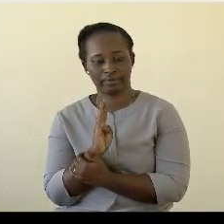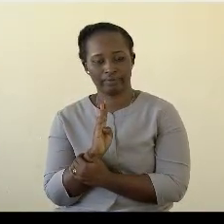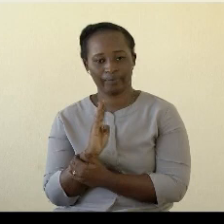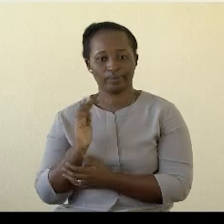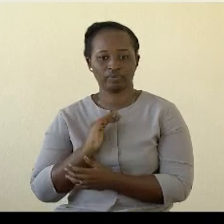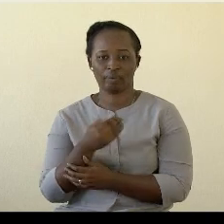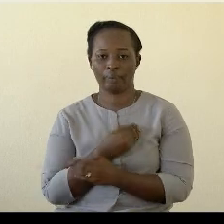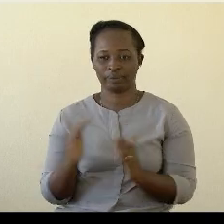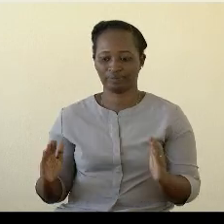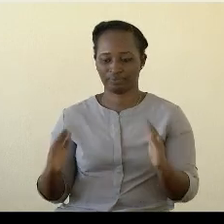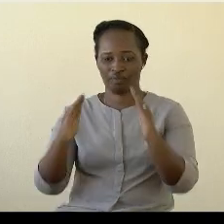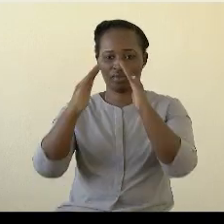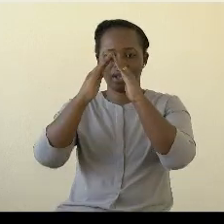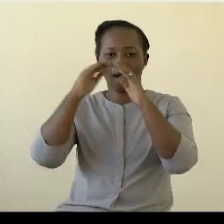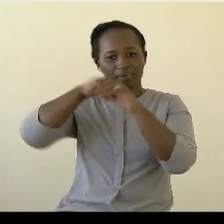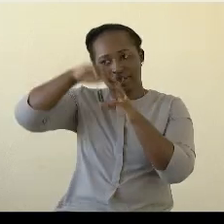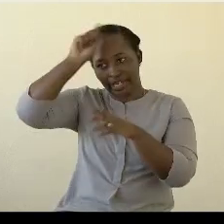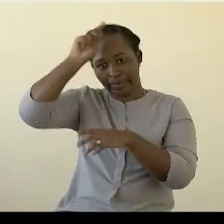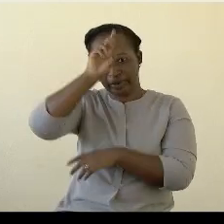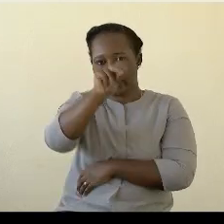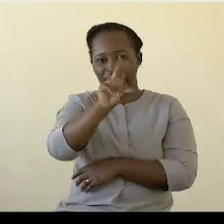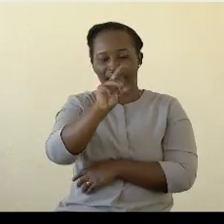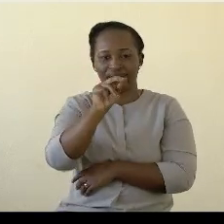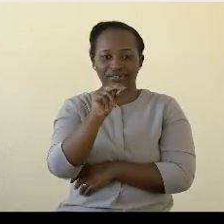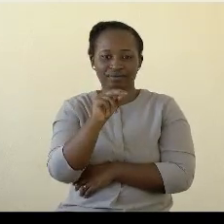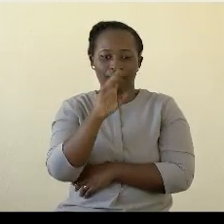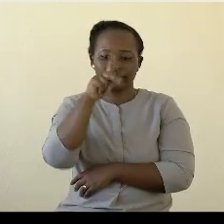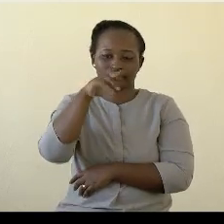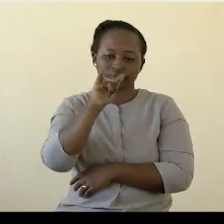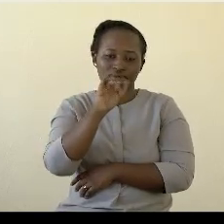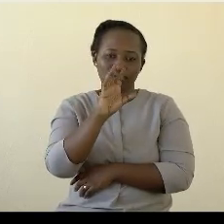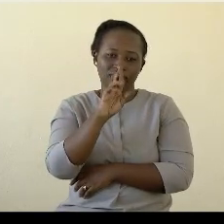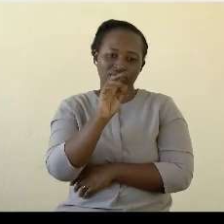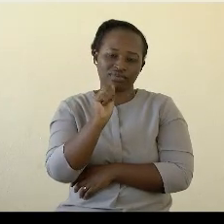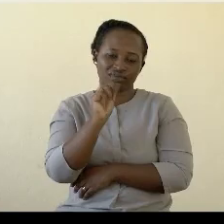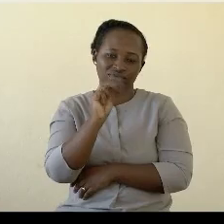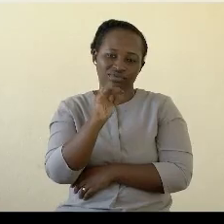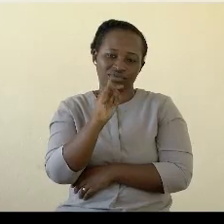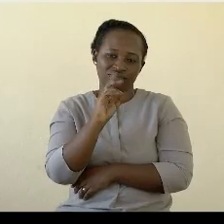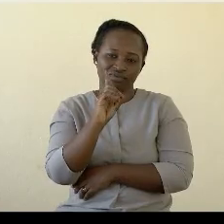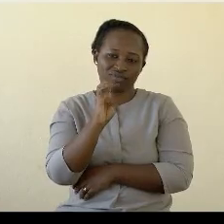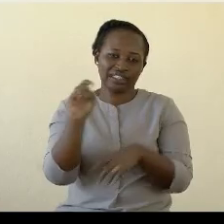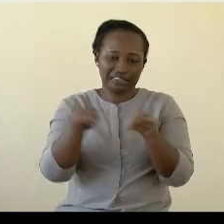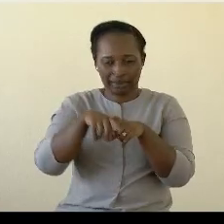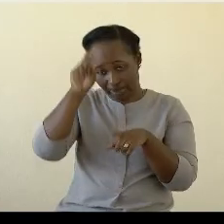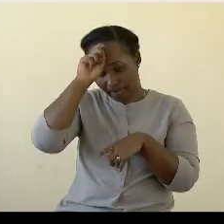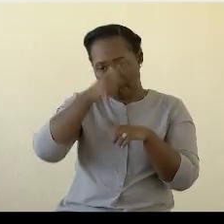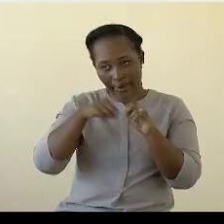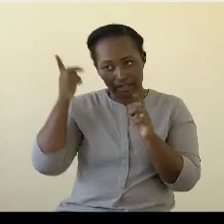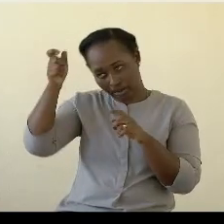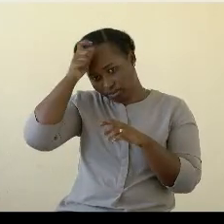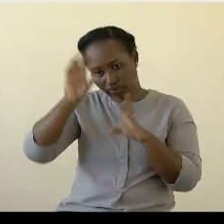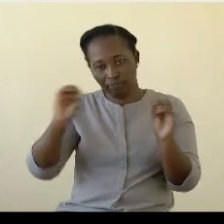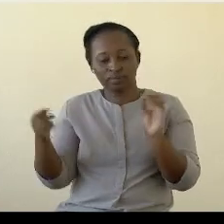our pyramids, not in Egypt. Age-sex pyramids we looked at the other time below, showing the population of developed